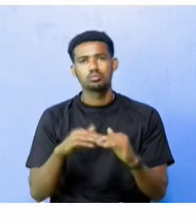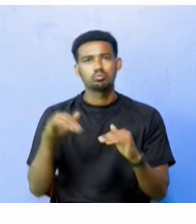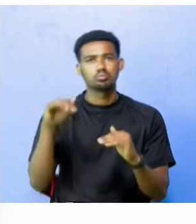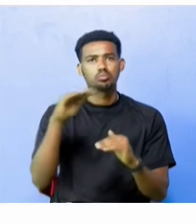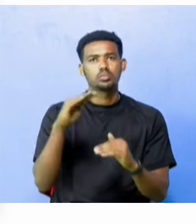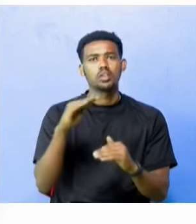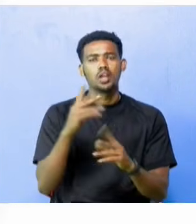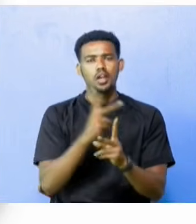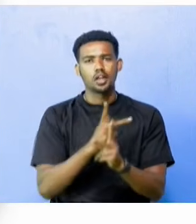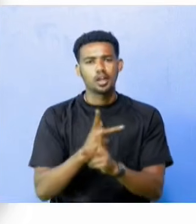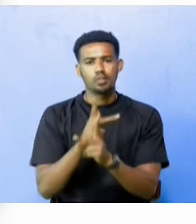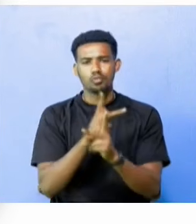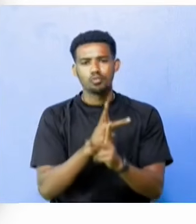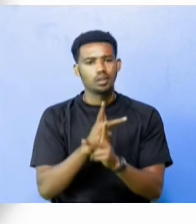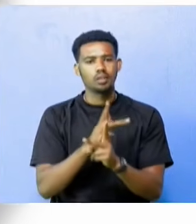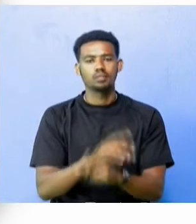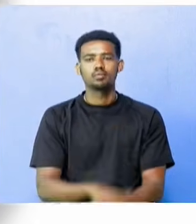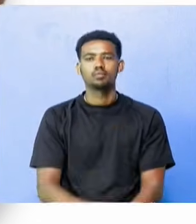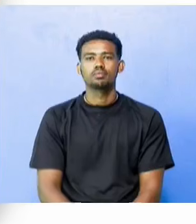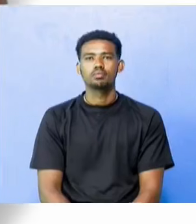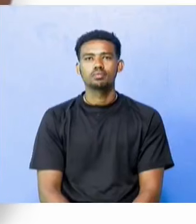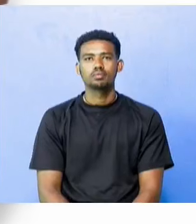carefully.